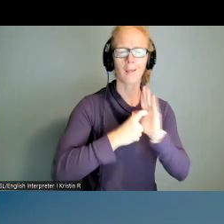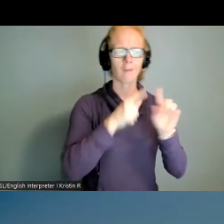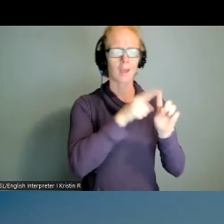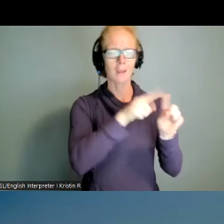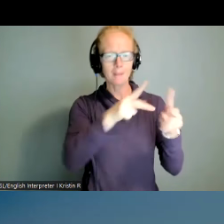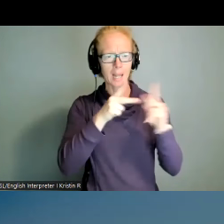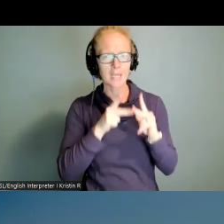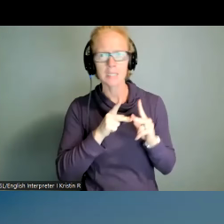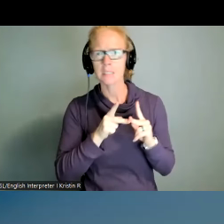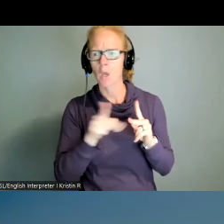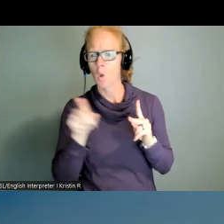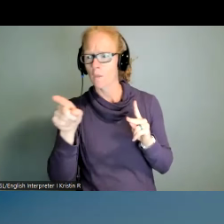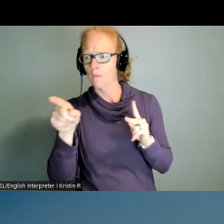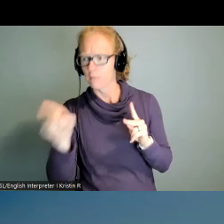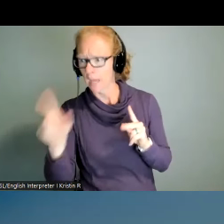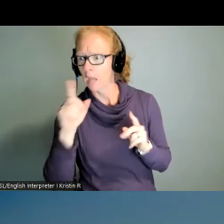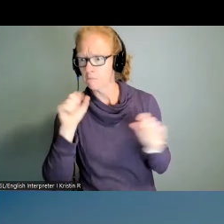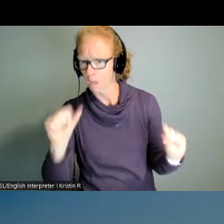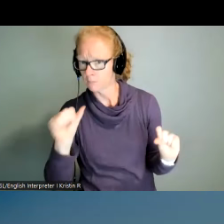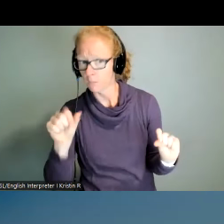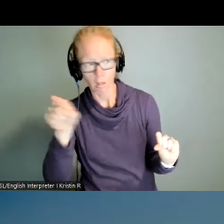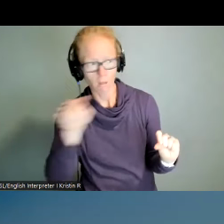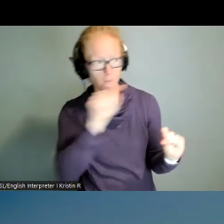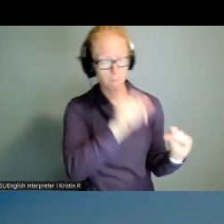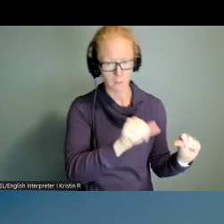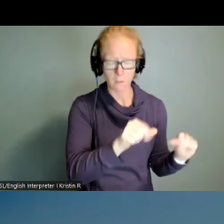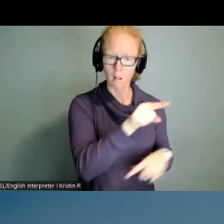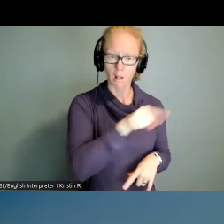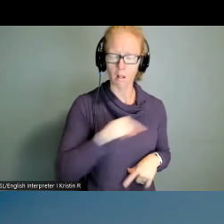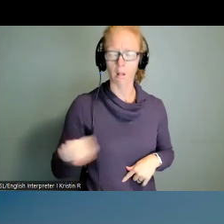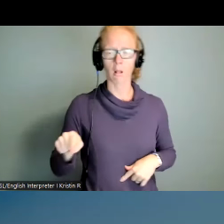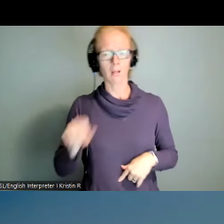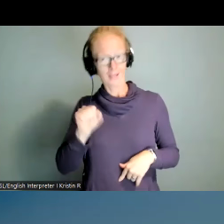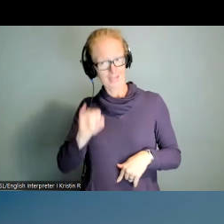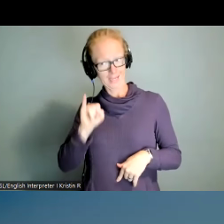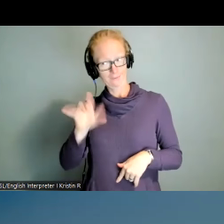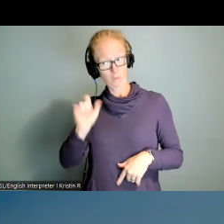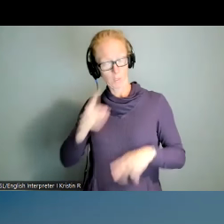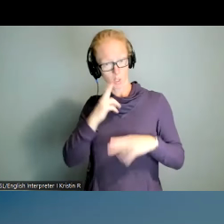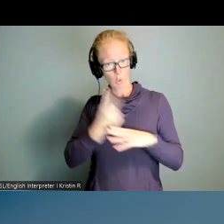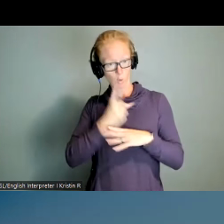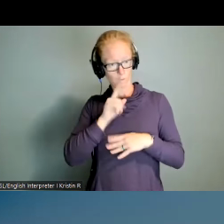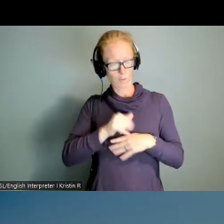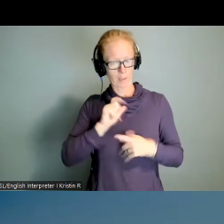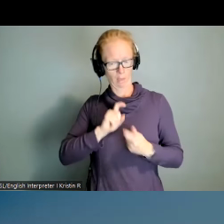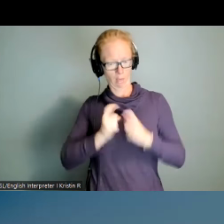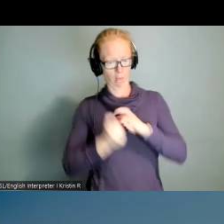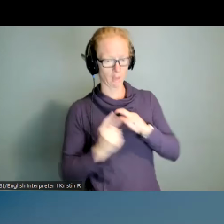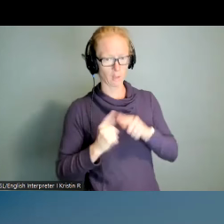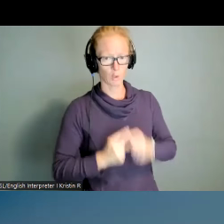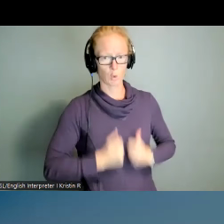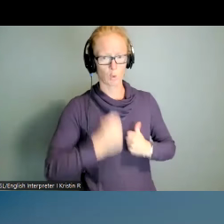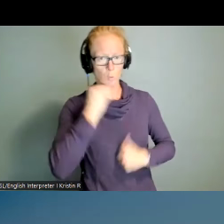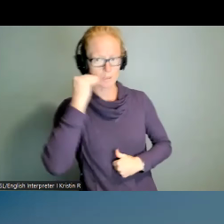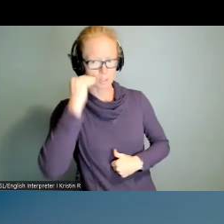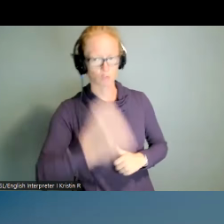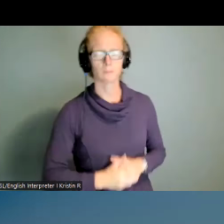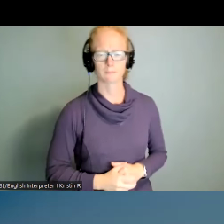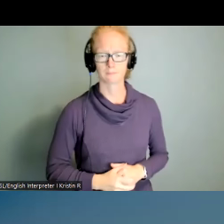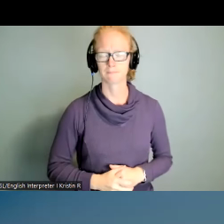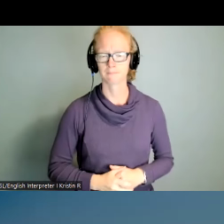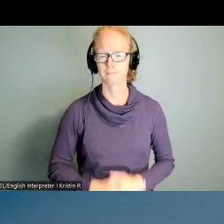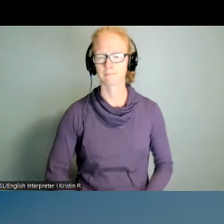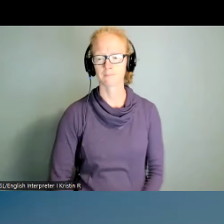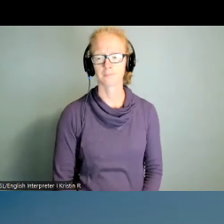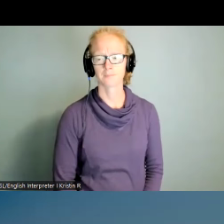in the region that do have the potential to be suitable for conversion to residential.